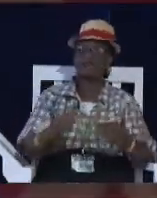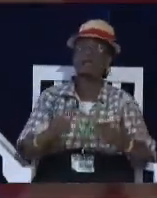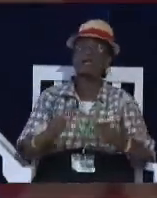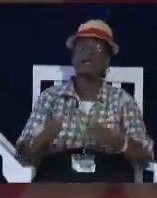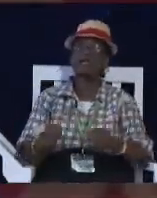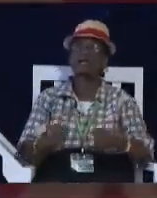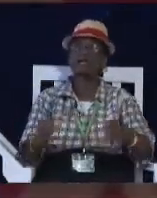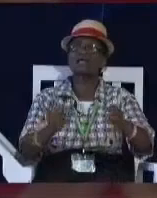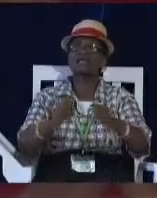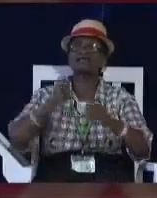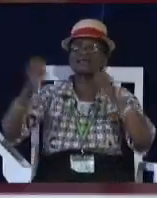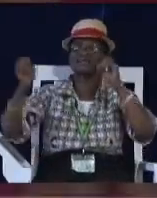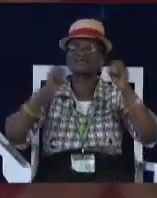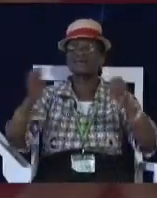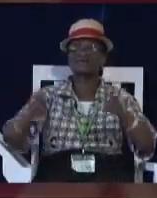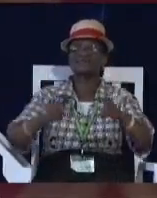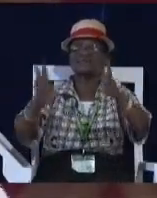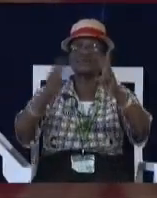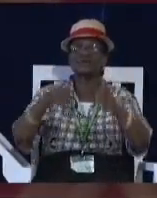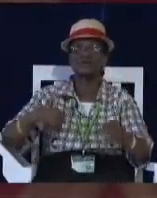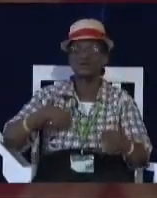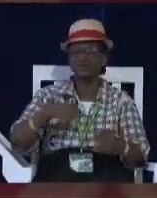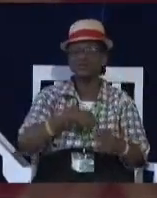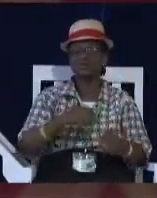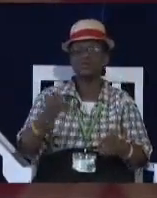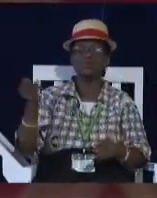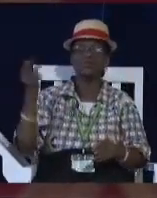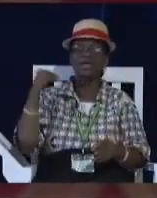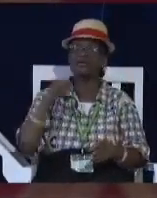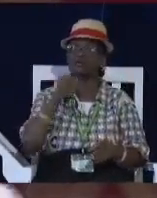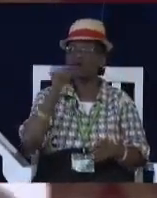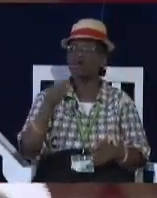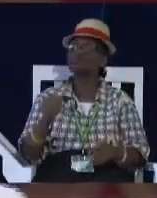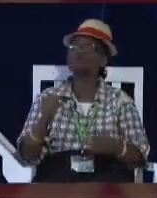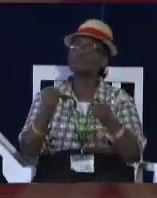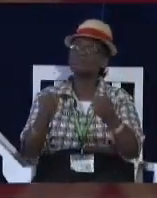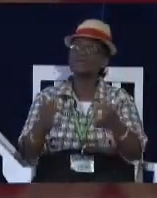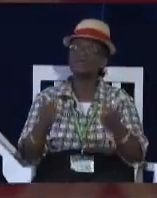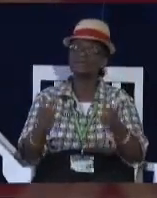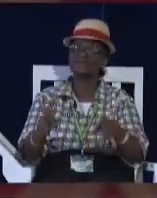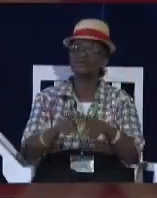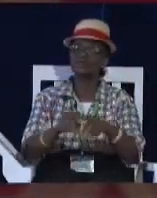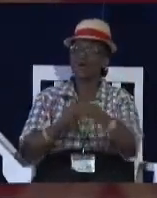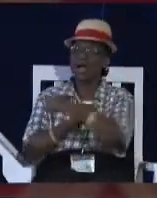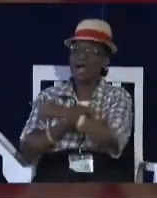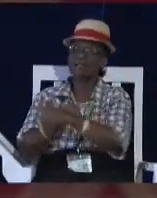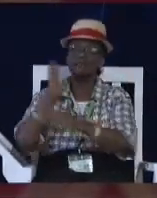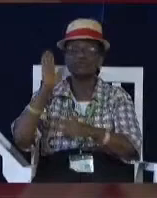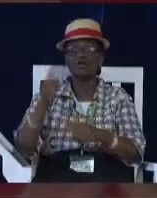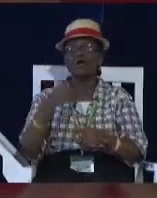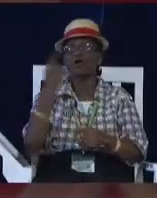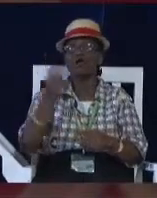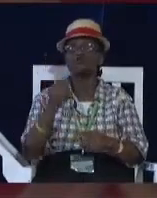few. And so I will always lay hands on everybody.